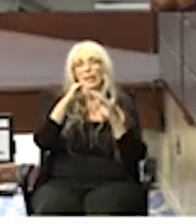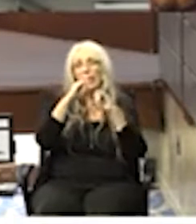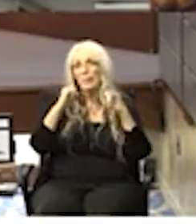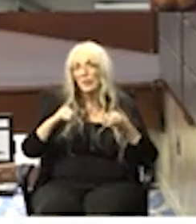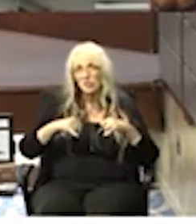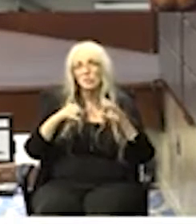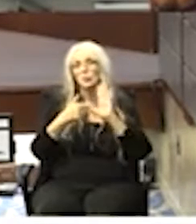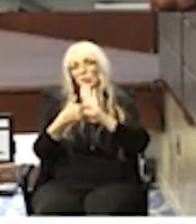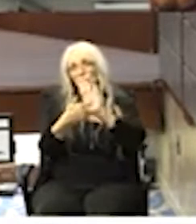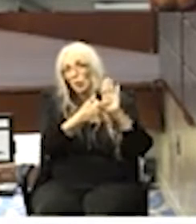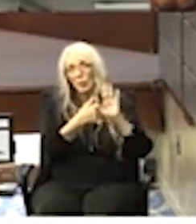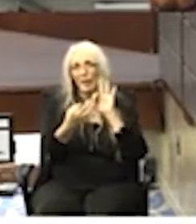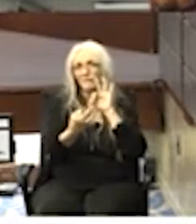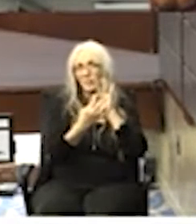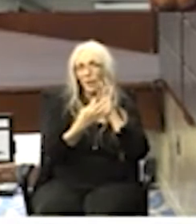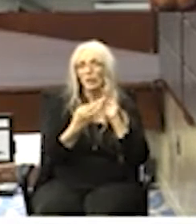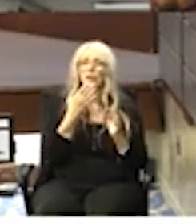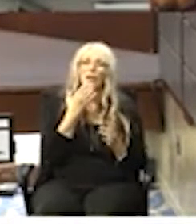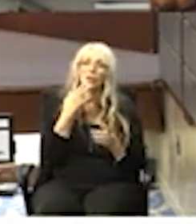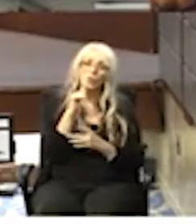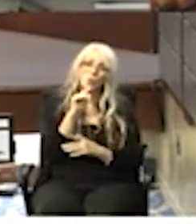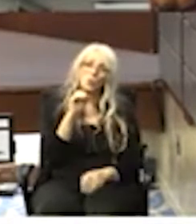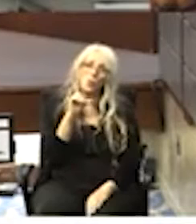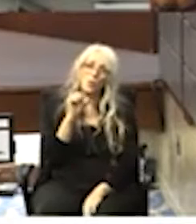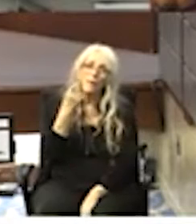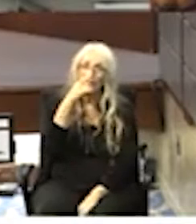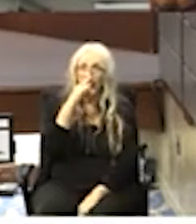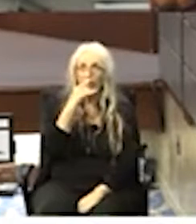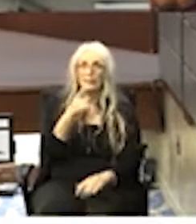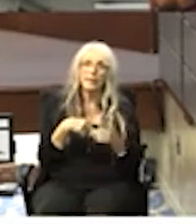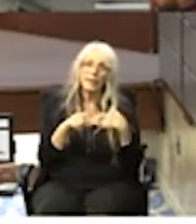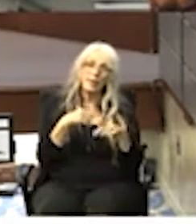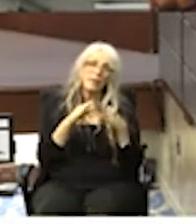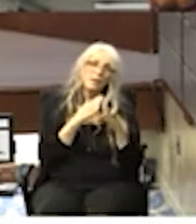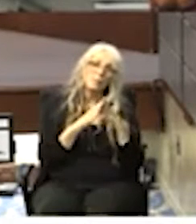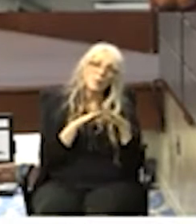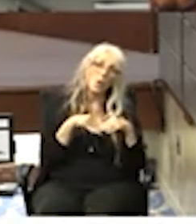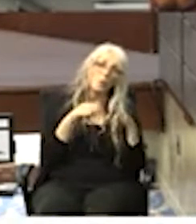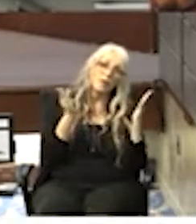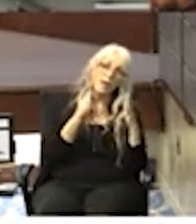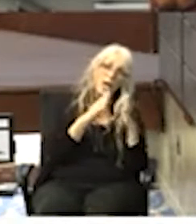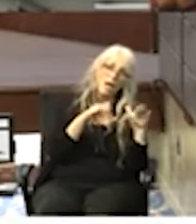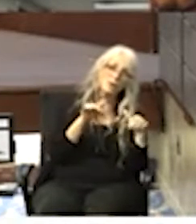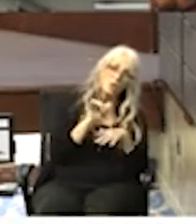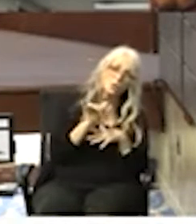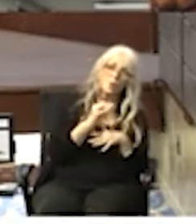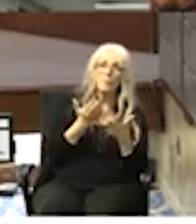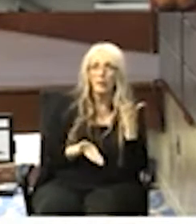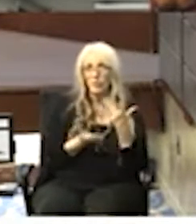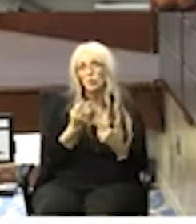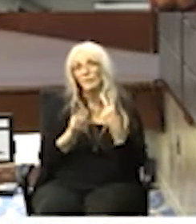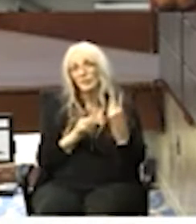we were just getting feedback. We had some coloring tools for kids that came out. And then Community Open House 2, which some of you might have come out to, we